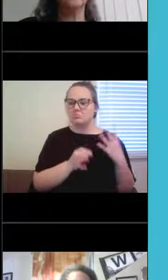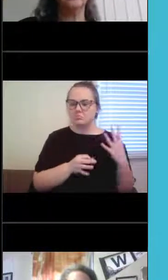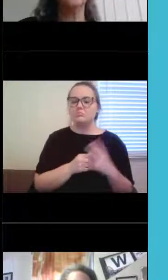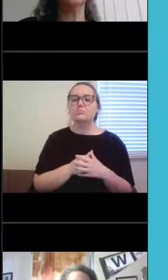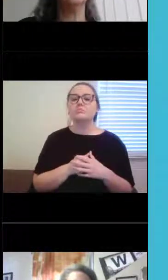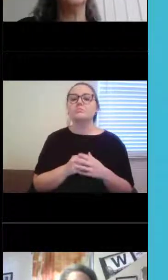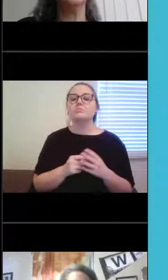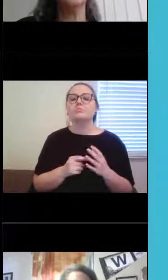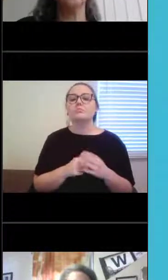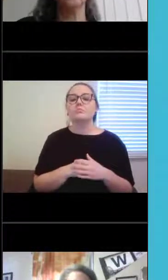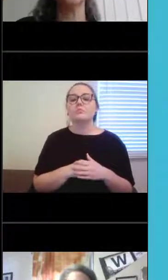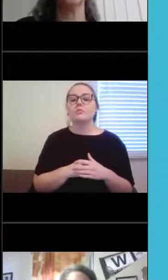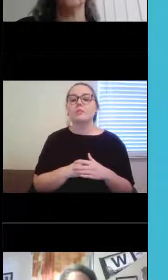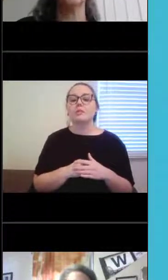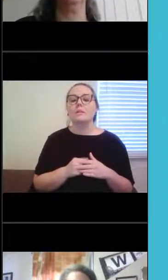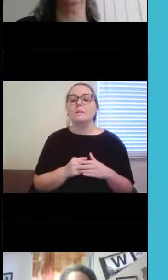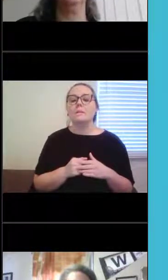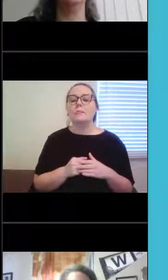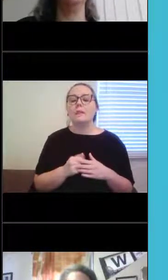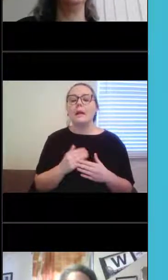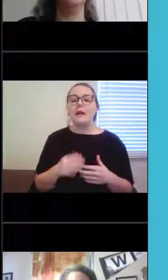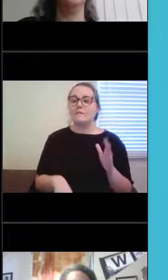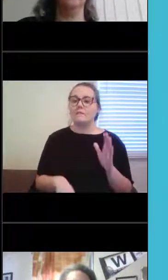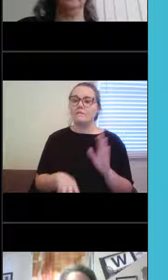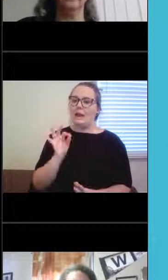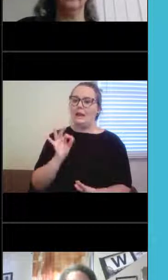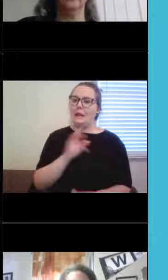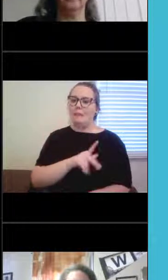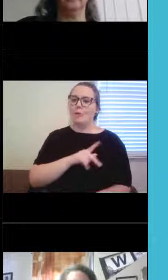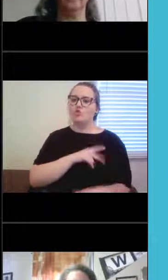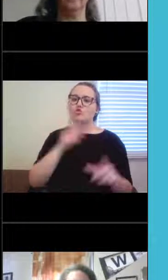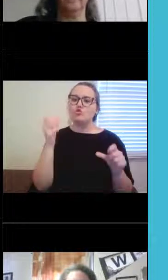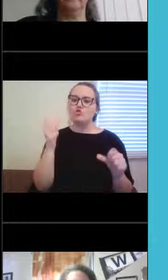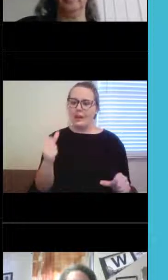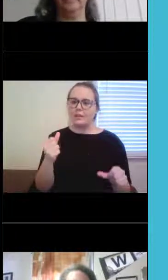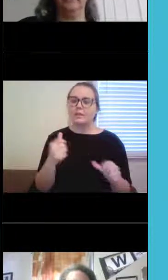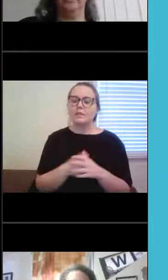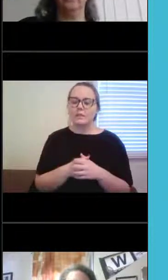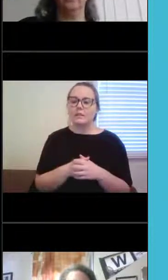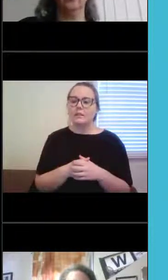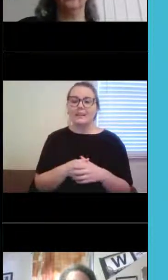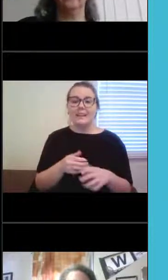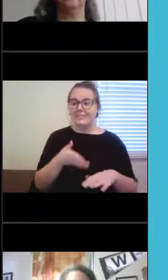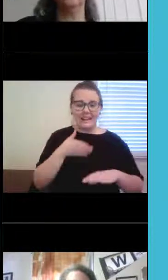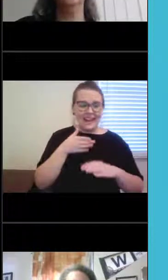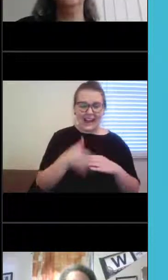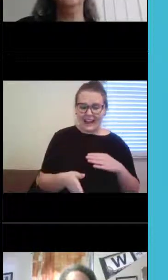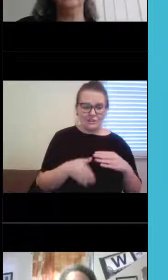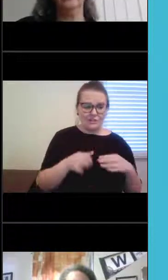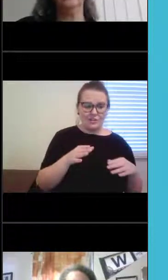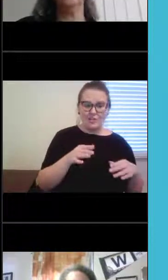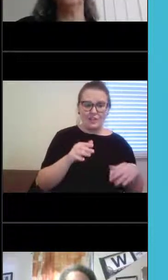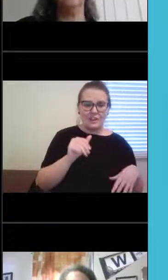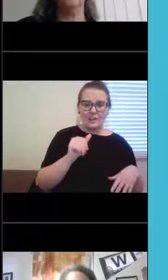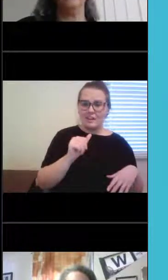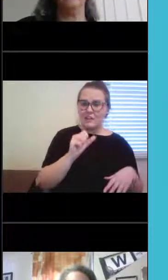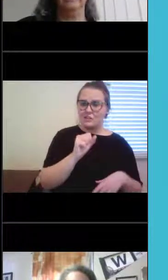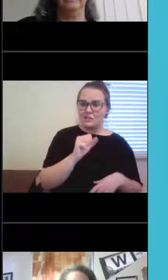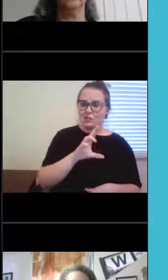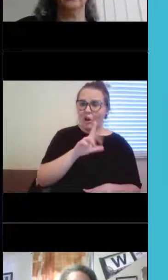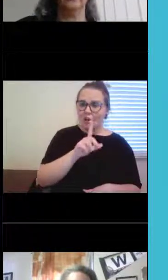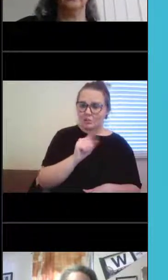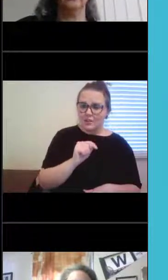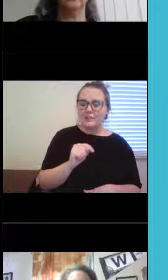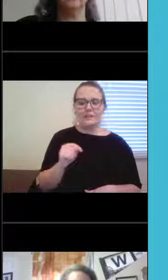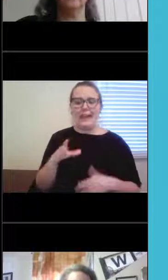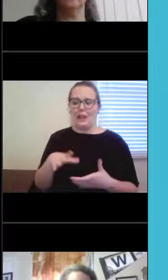as cultivating and finding personal strength, you know, even in the face of the aftermath of the assault, and feeling that they had learned better how to